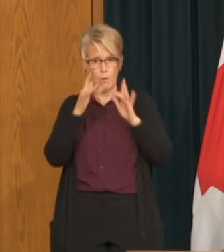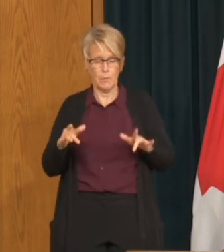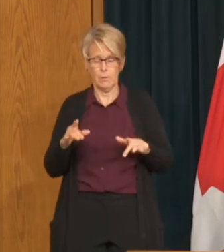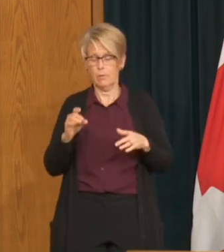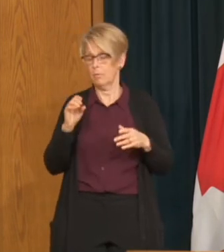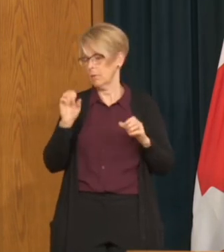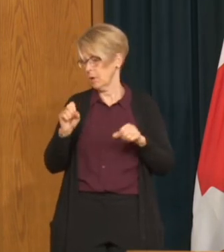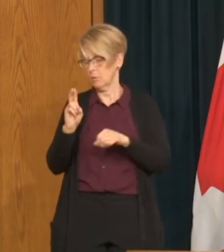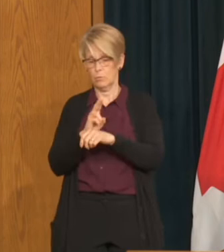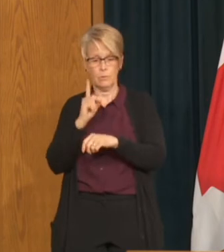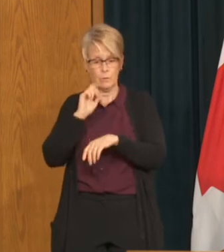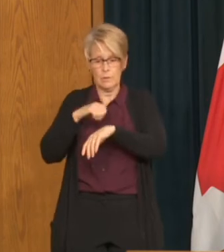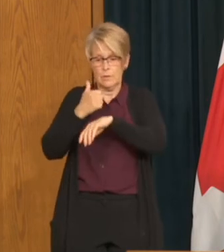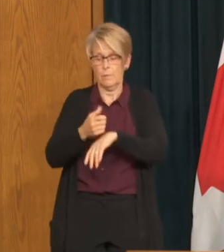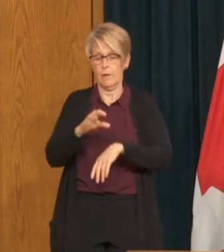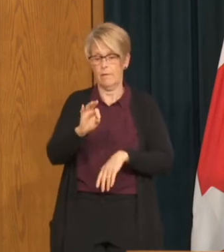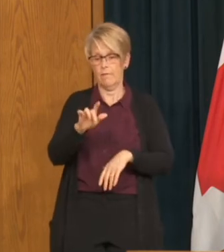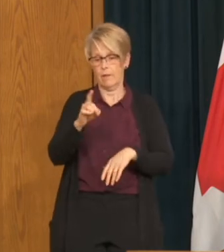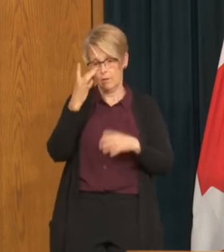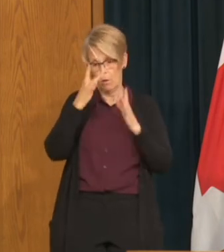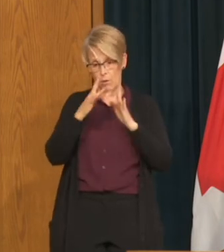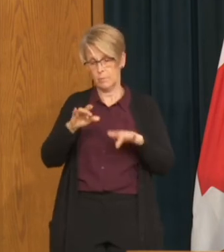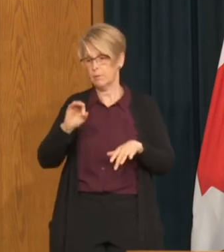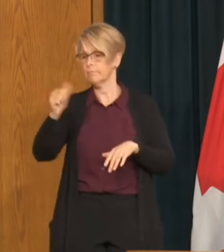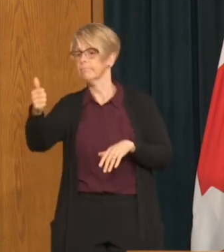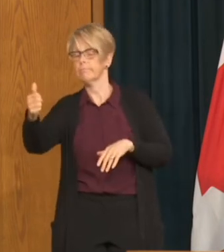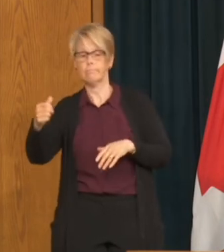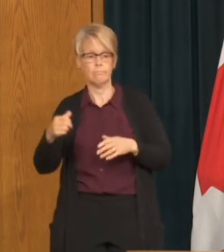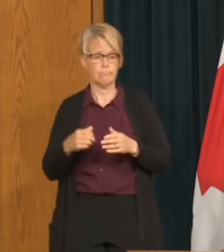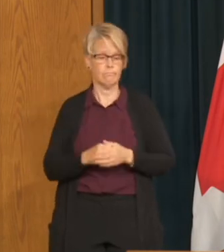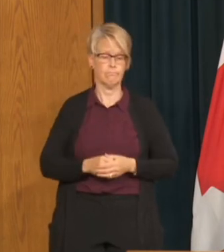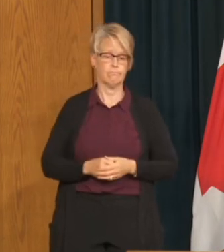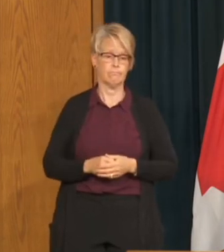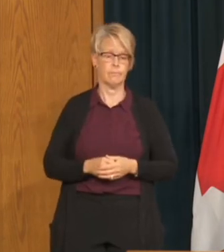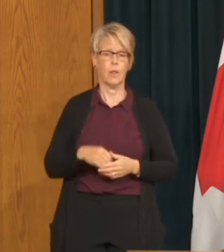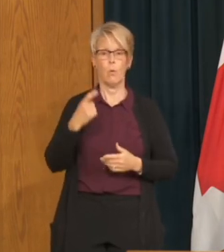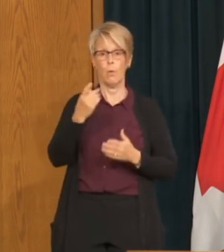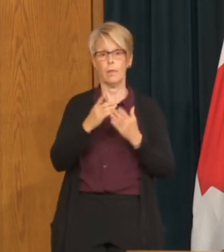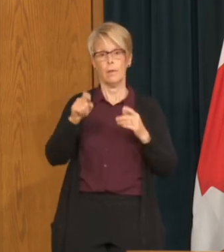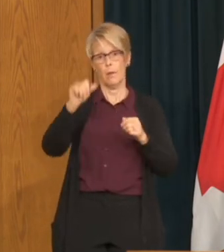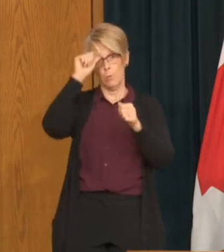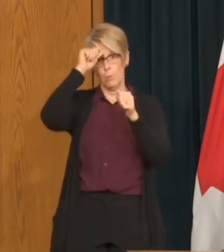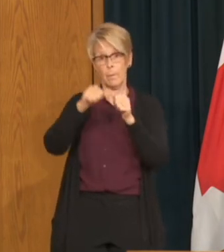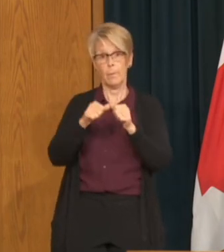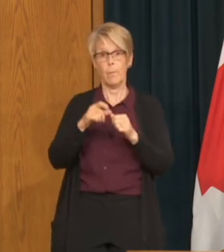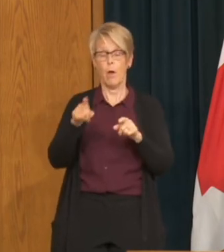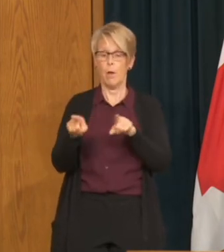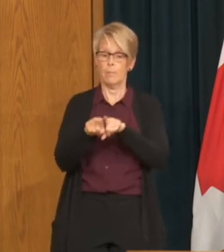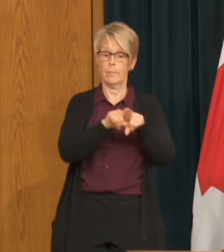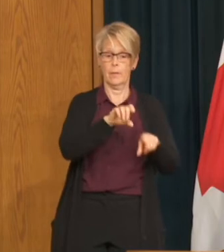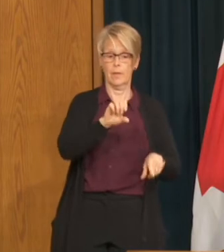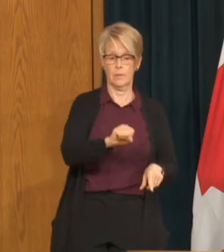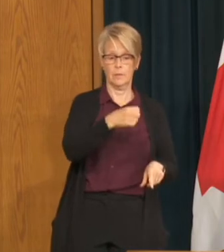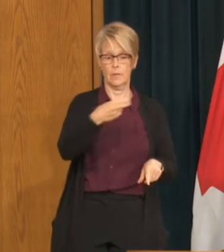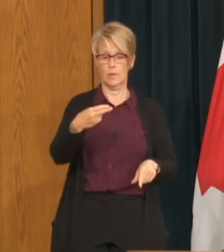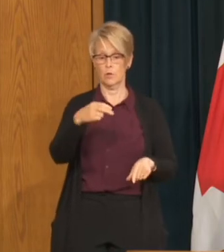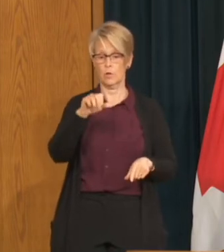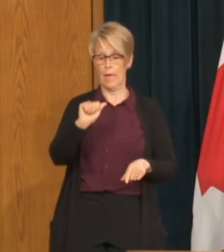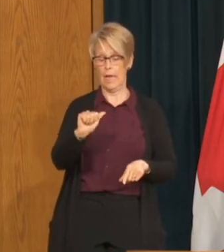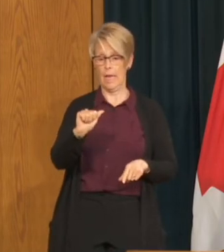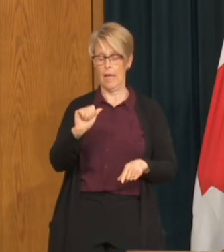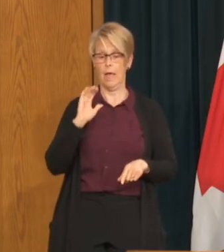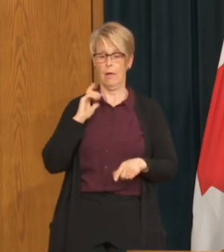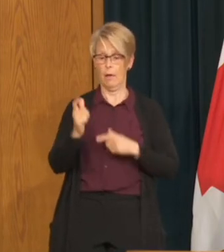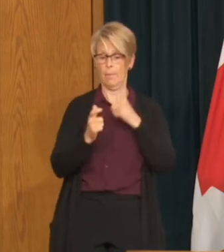field hospital for any other reason whatsoever. The one thing to remember is just like the SHA as an organization, our